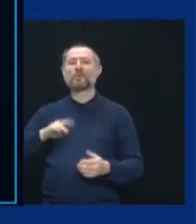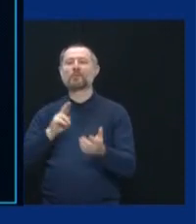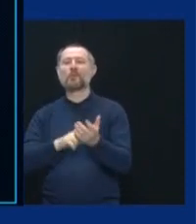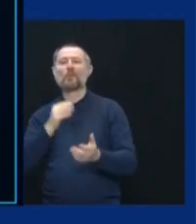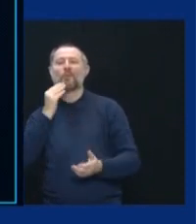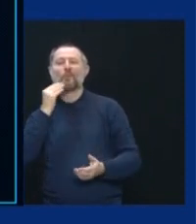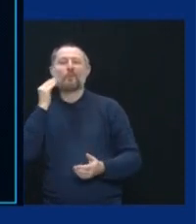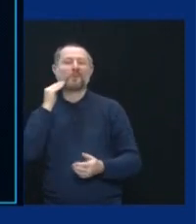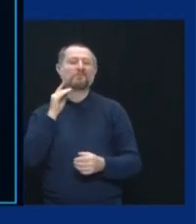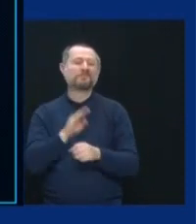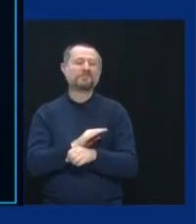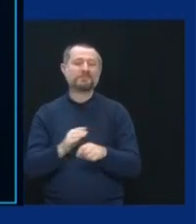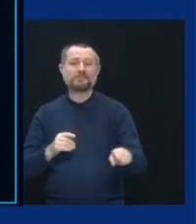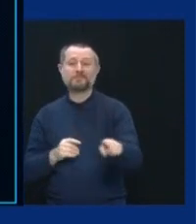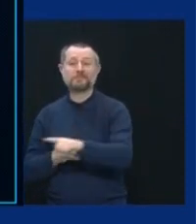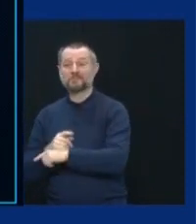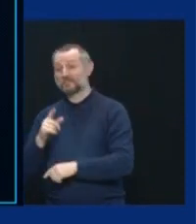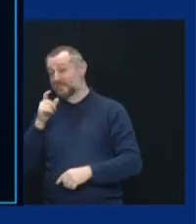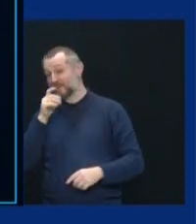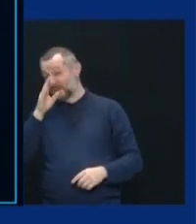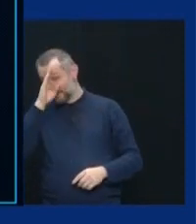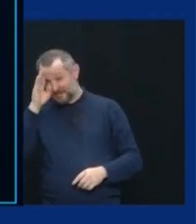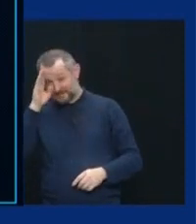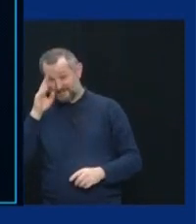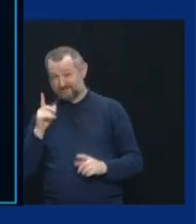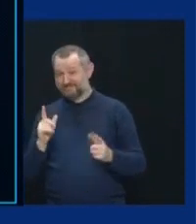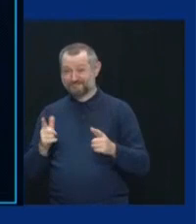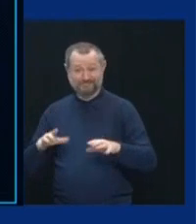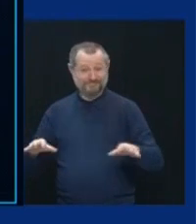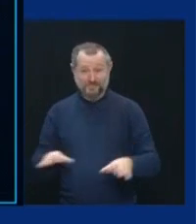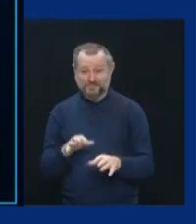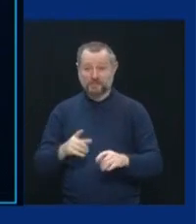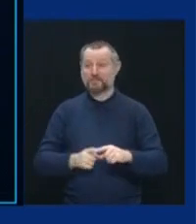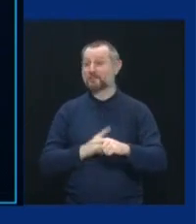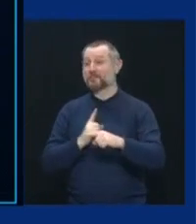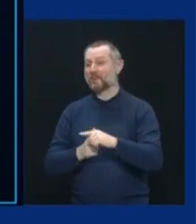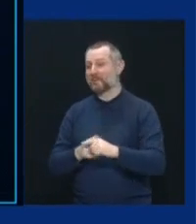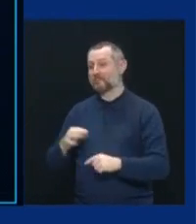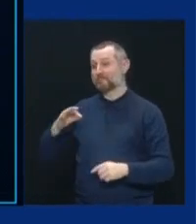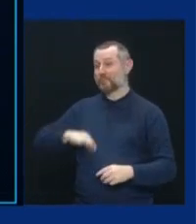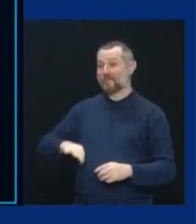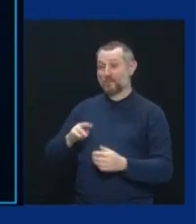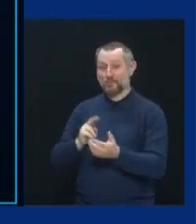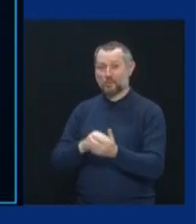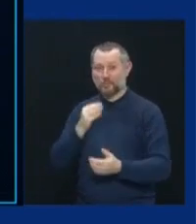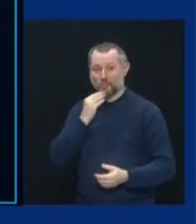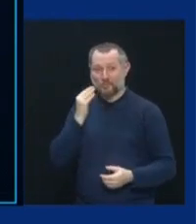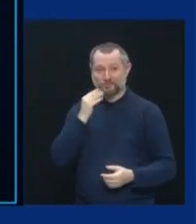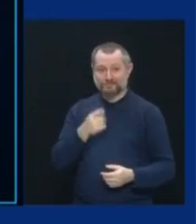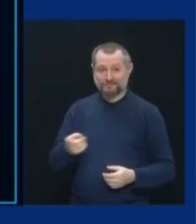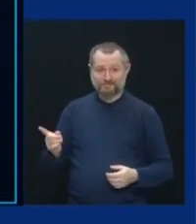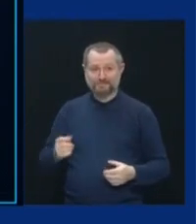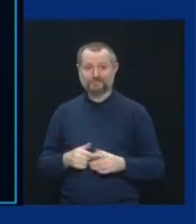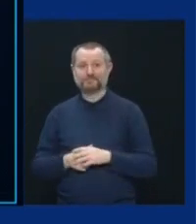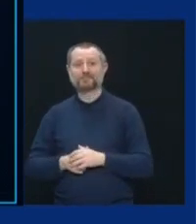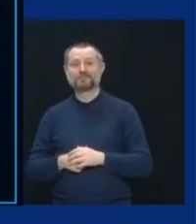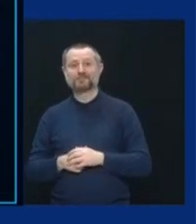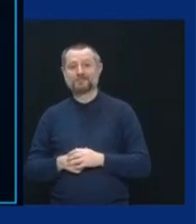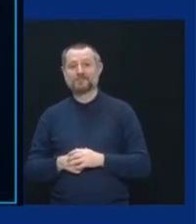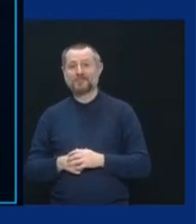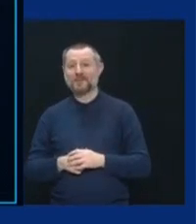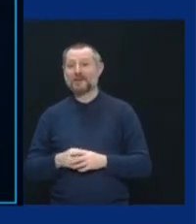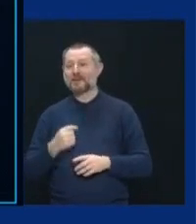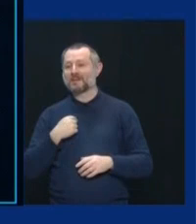Hospitals, low-performing hospitals, but also on the for-profit nursing homes. I have long believed that there's a